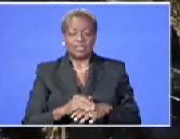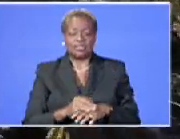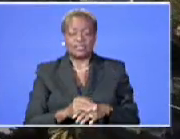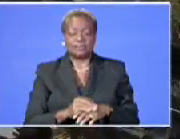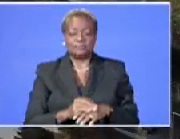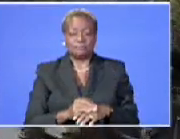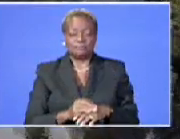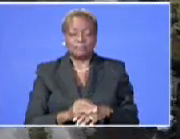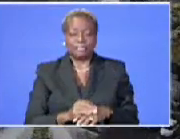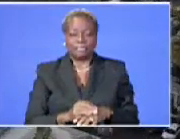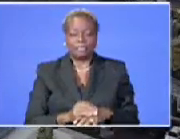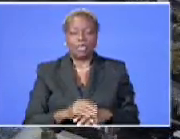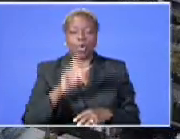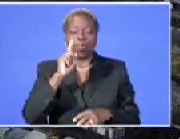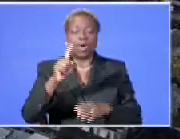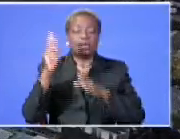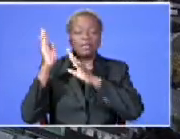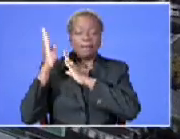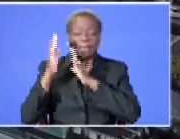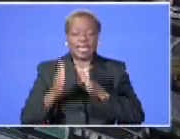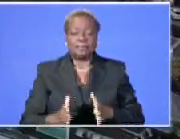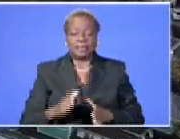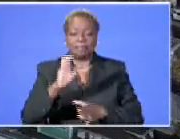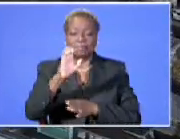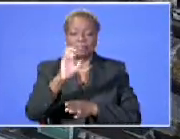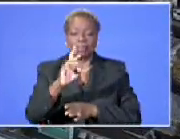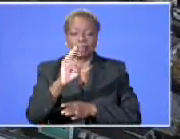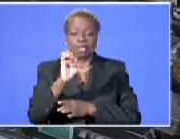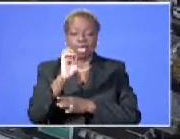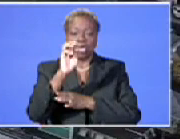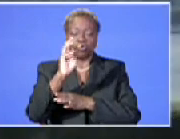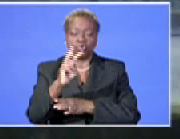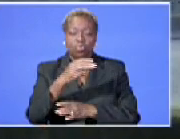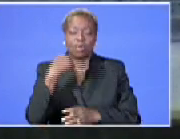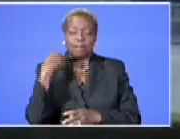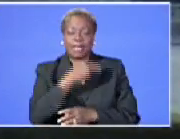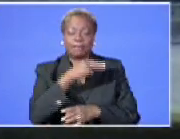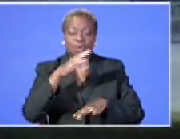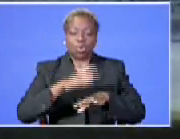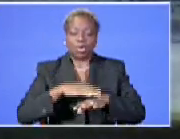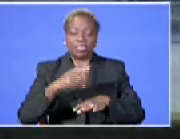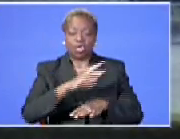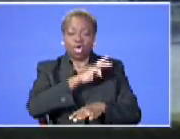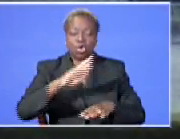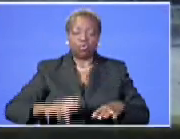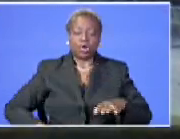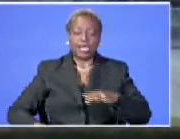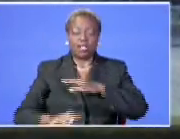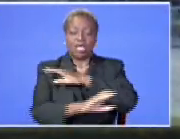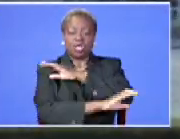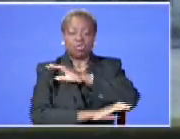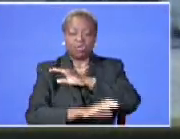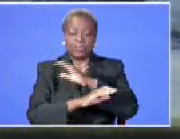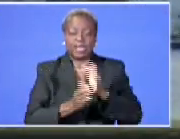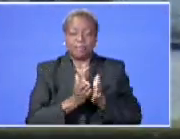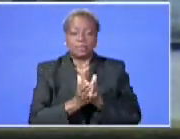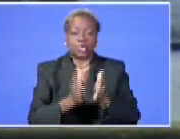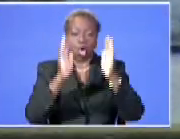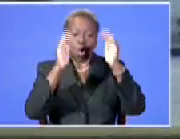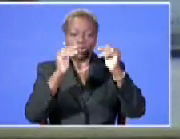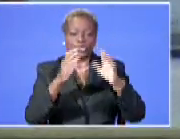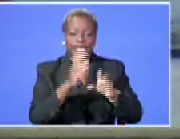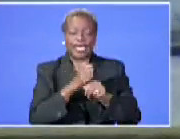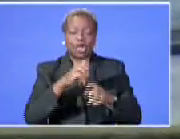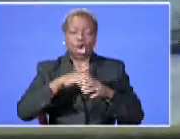you about one Bahamian crew member working on board one of the Royal Caribbean cruise ships hoping to be able to get off and come